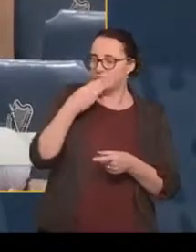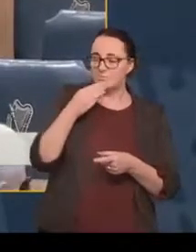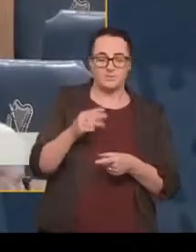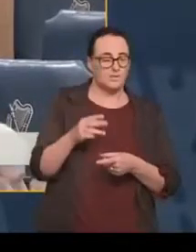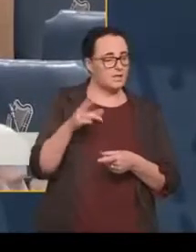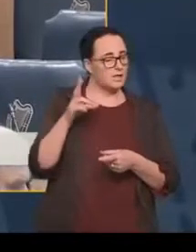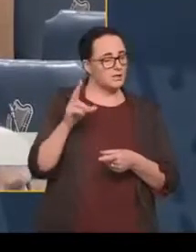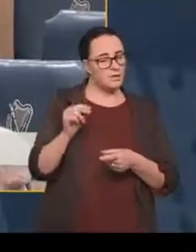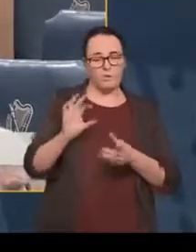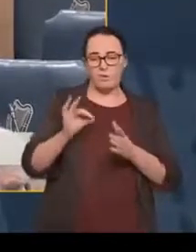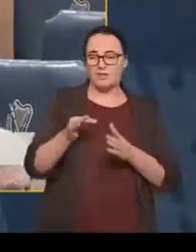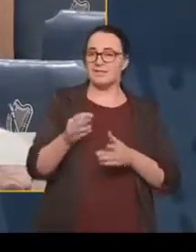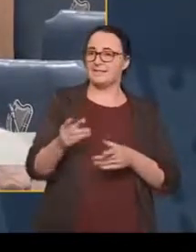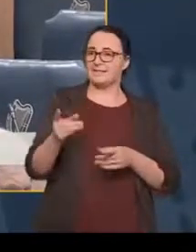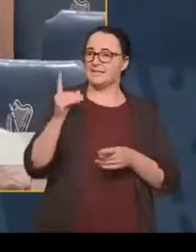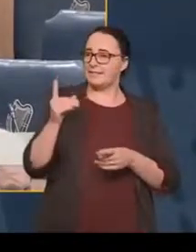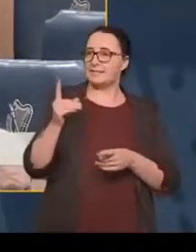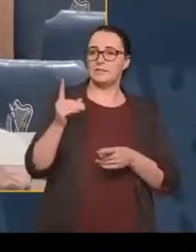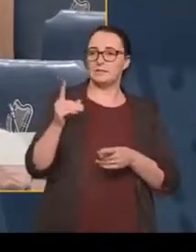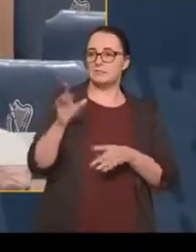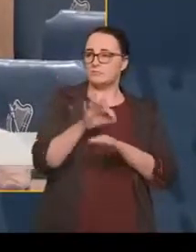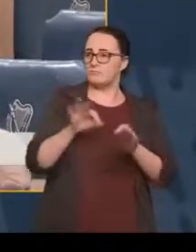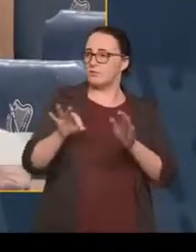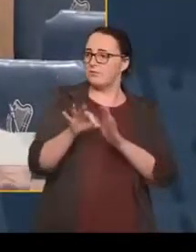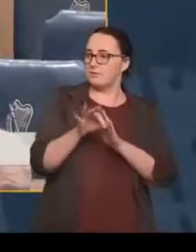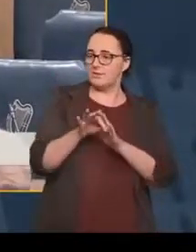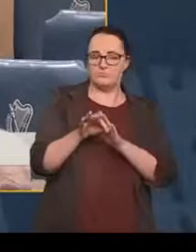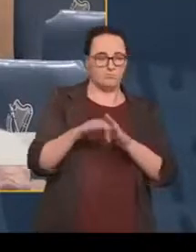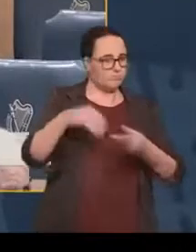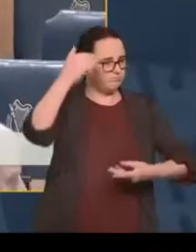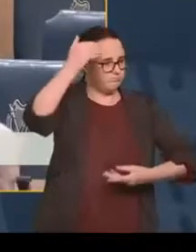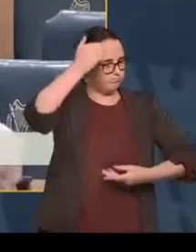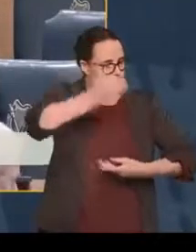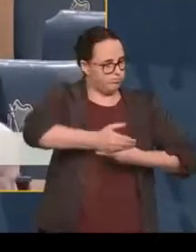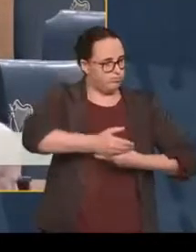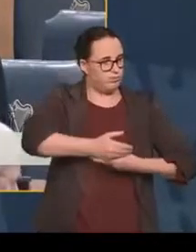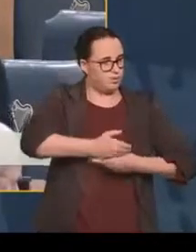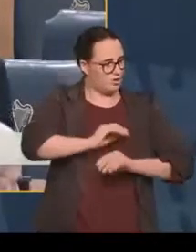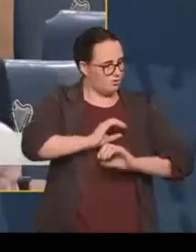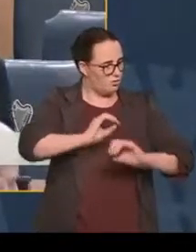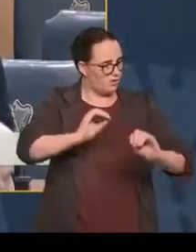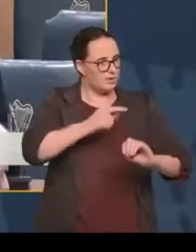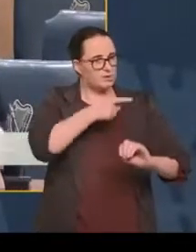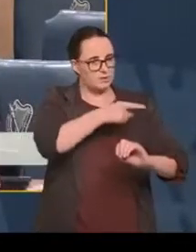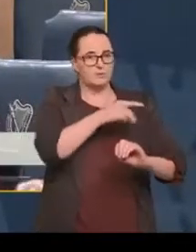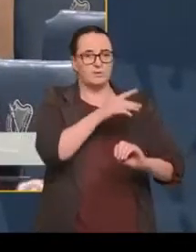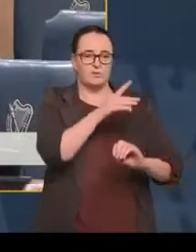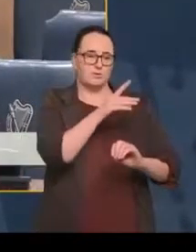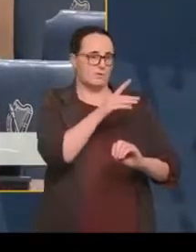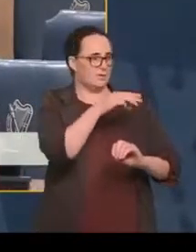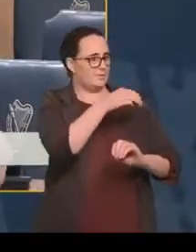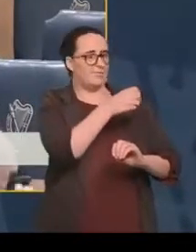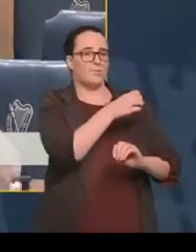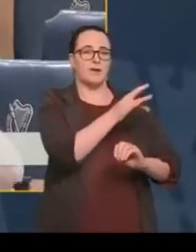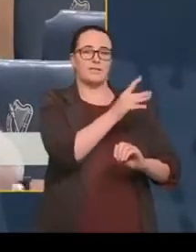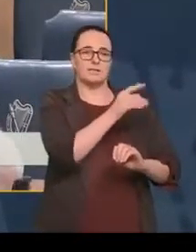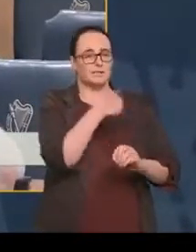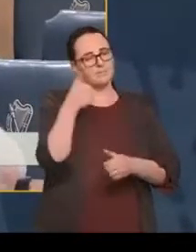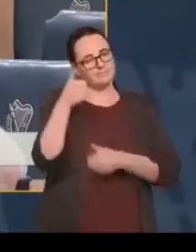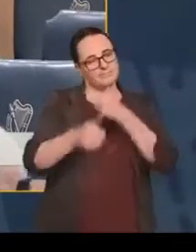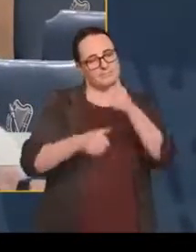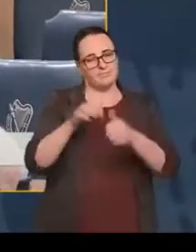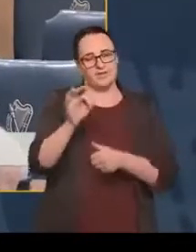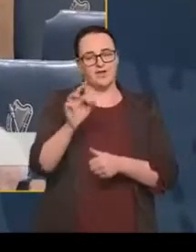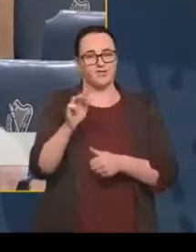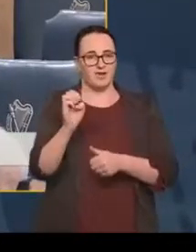House, and at no stage has the government side of this side and the Seanad put an obstruction to Senator Daly in any way, but to commend Grace